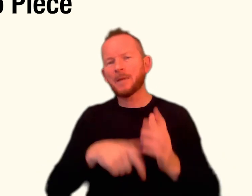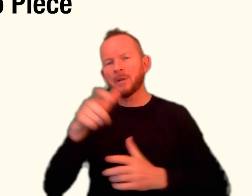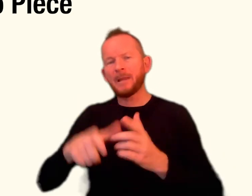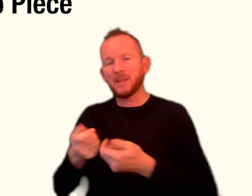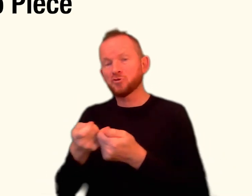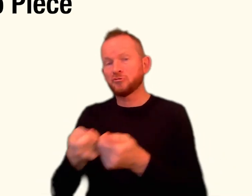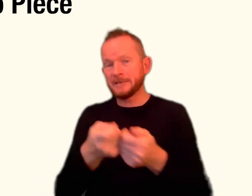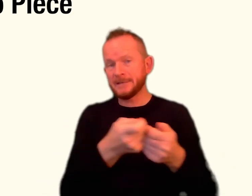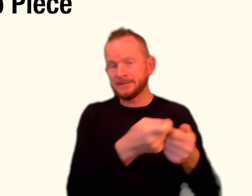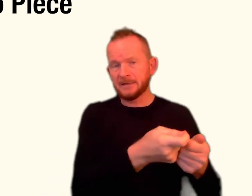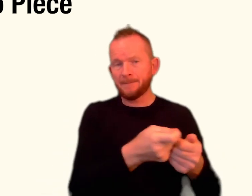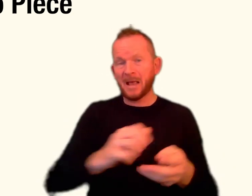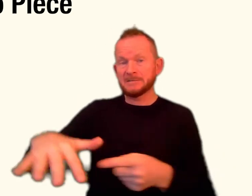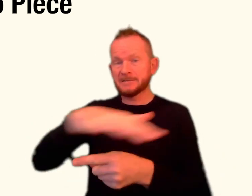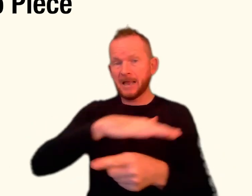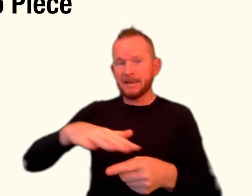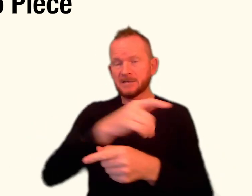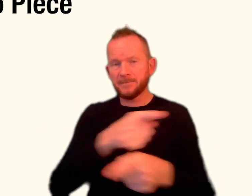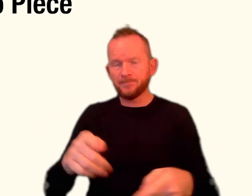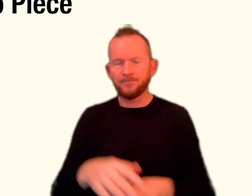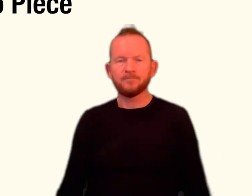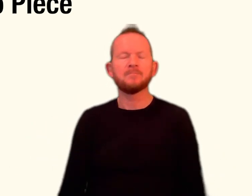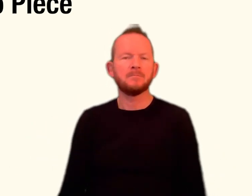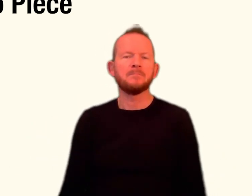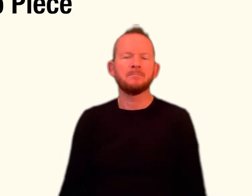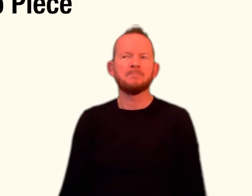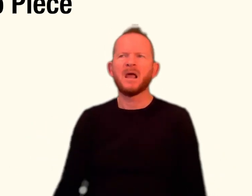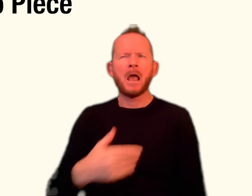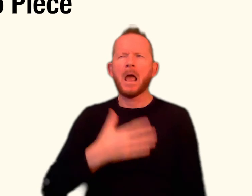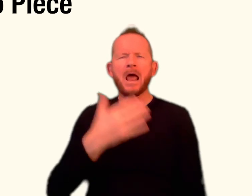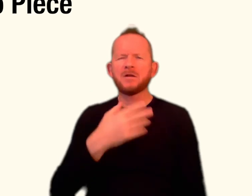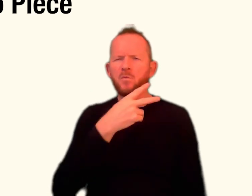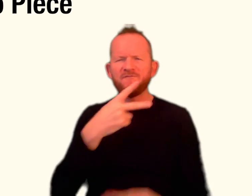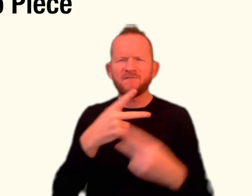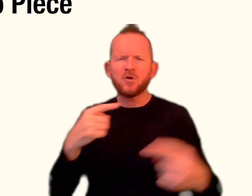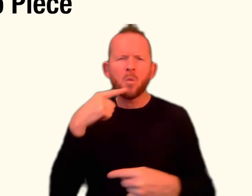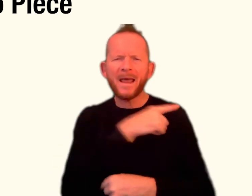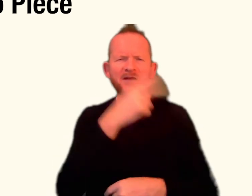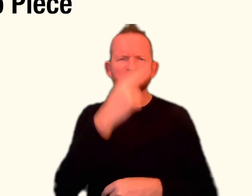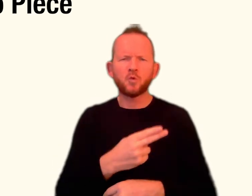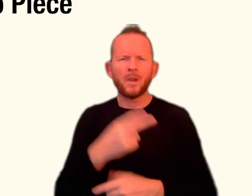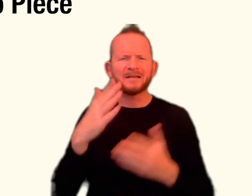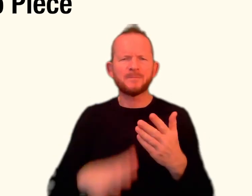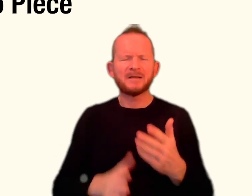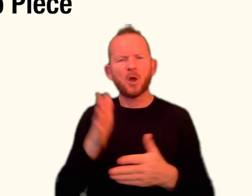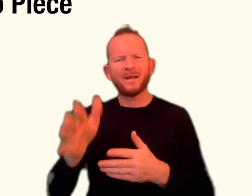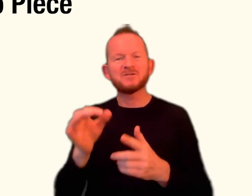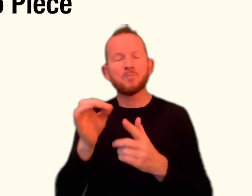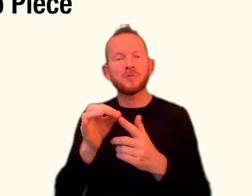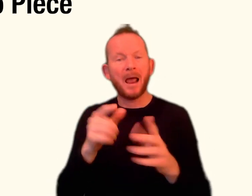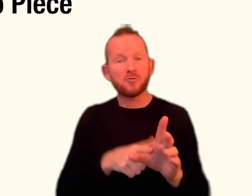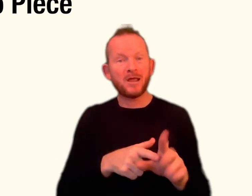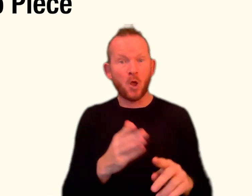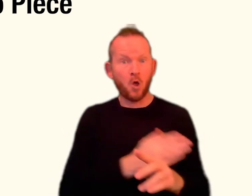treated by society. I had a very weird school experience. I went into primary and early